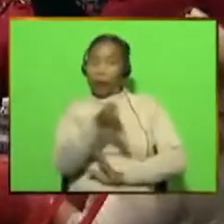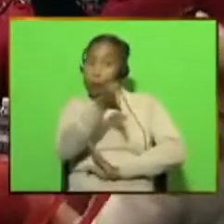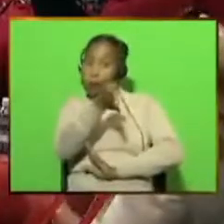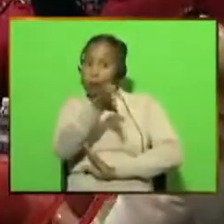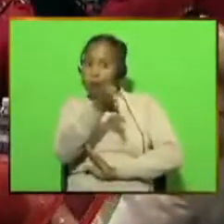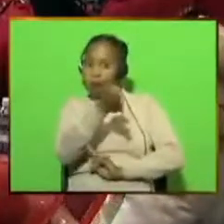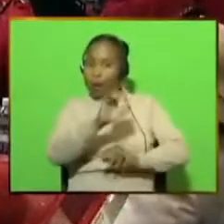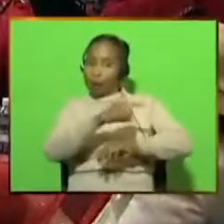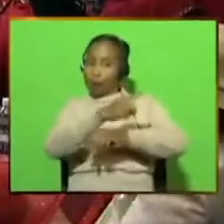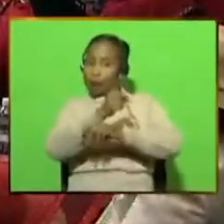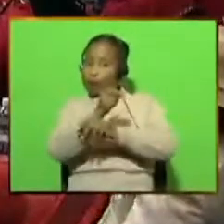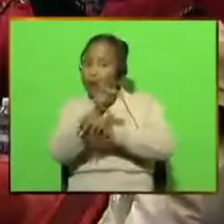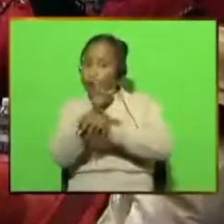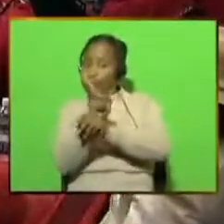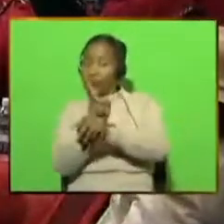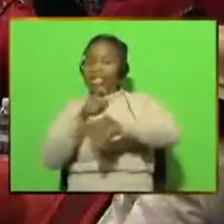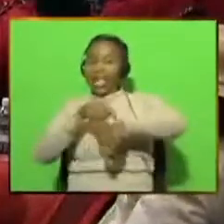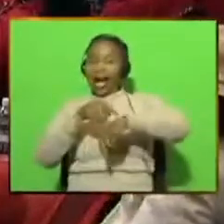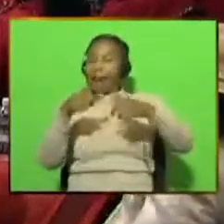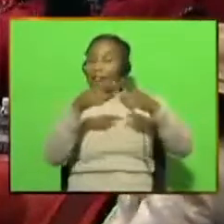timer. When it's finished,